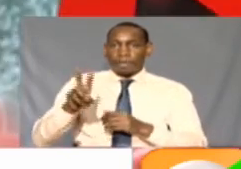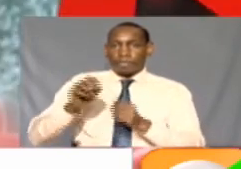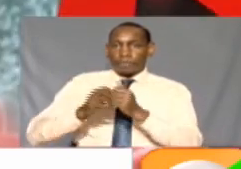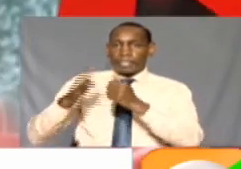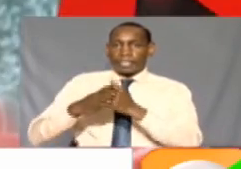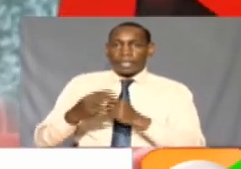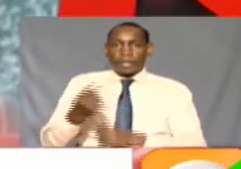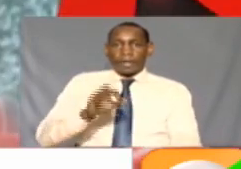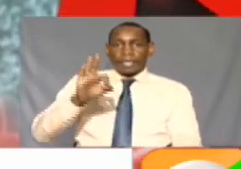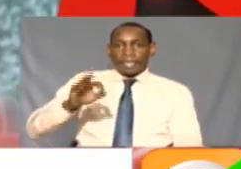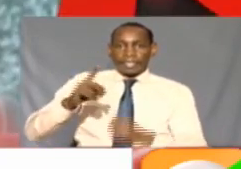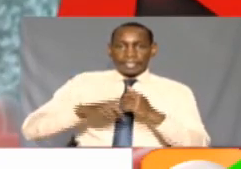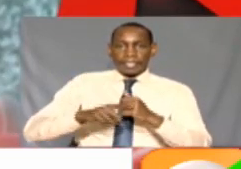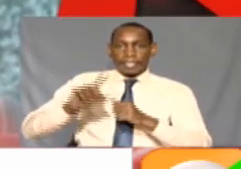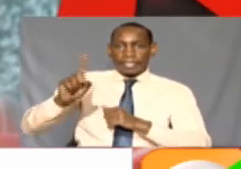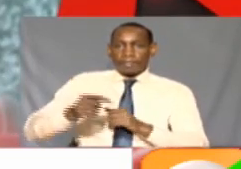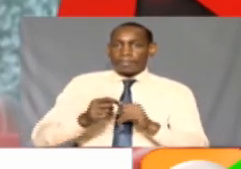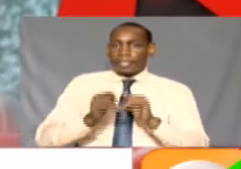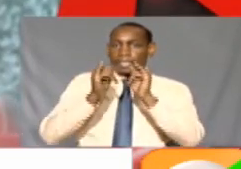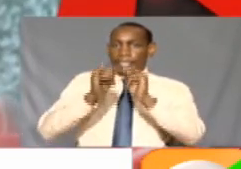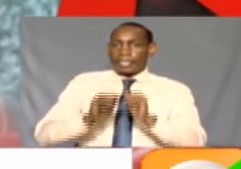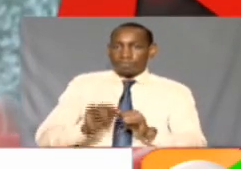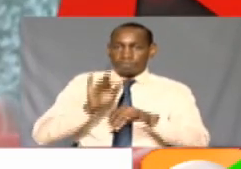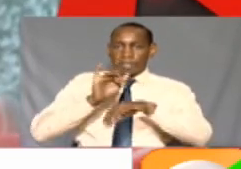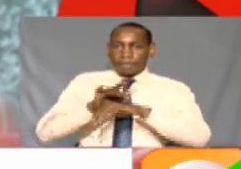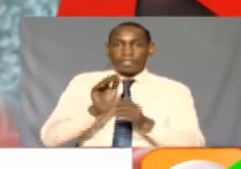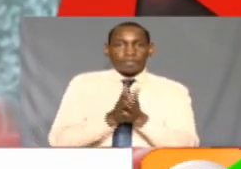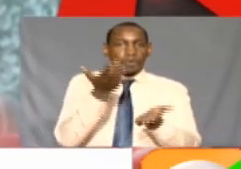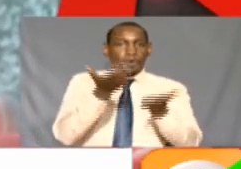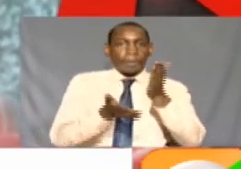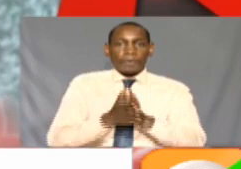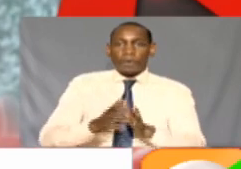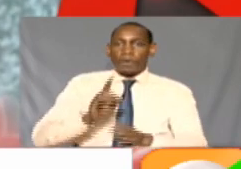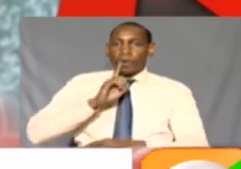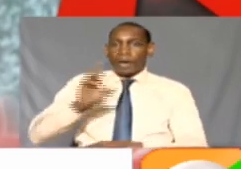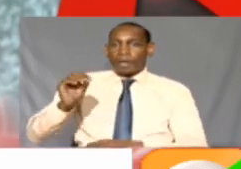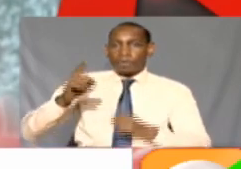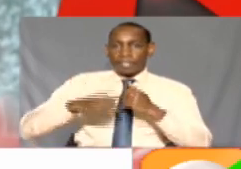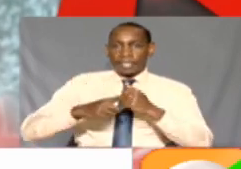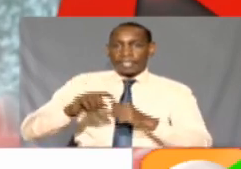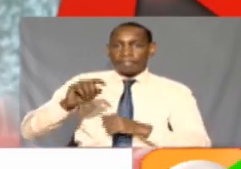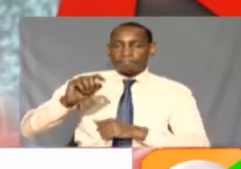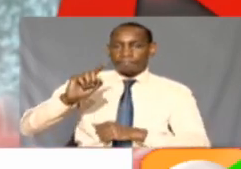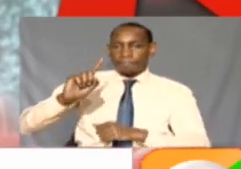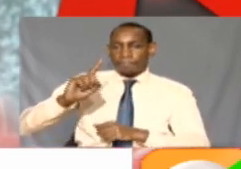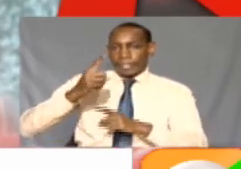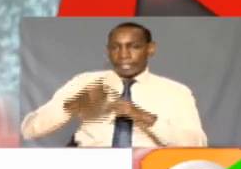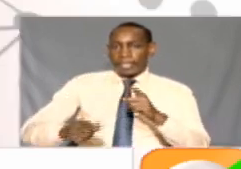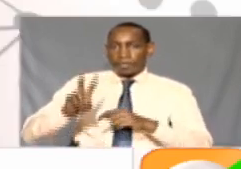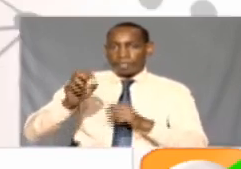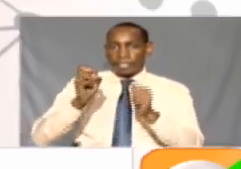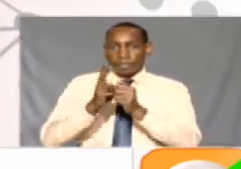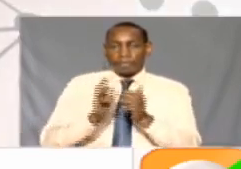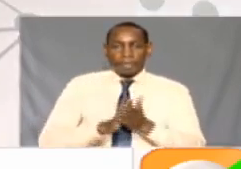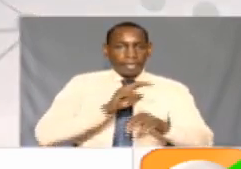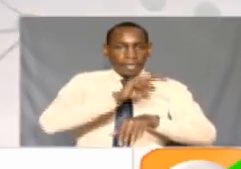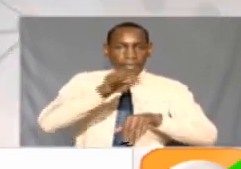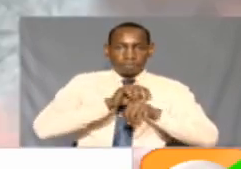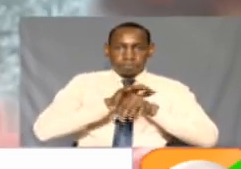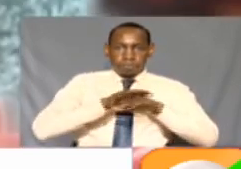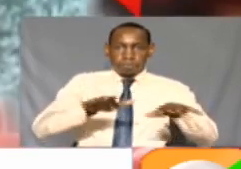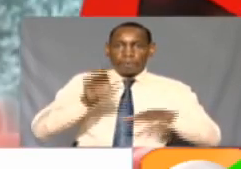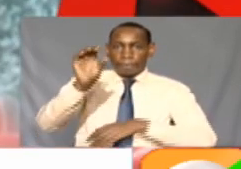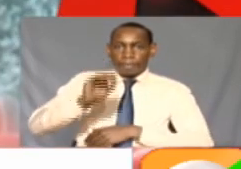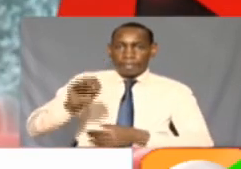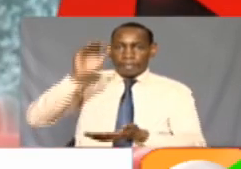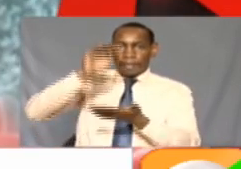only 36,000 new HIV infections compared to 106,000 in 2012. The national prevalence rate having